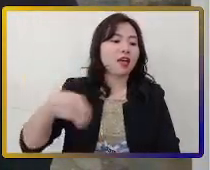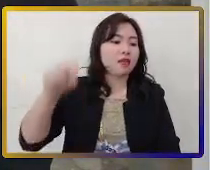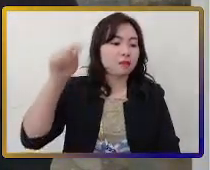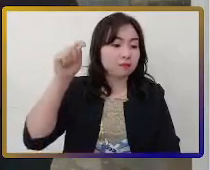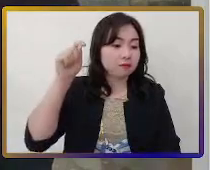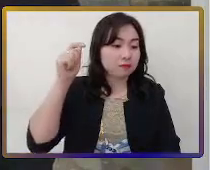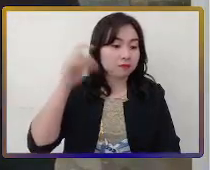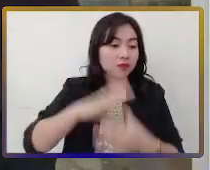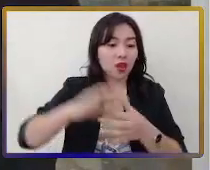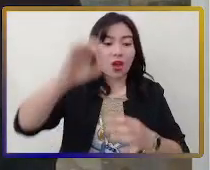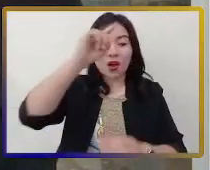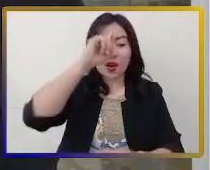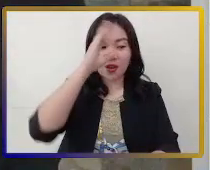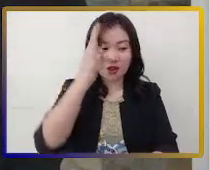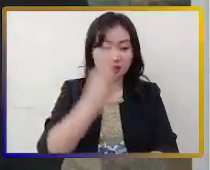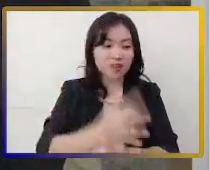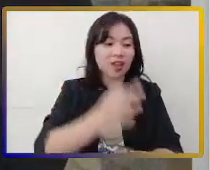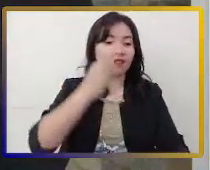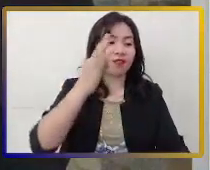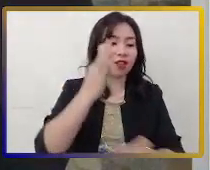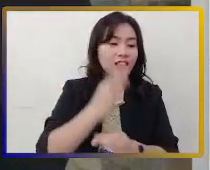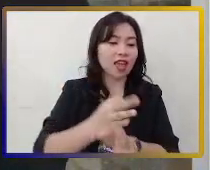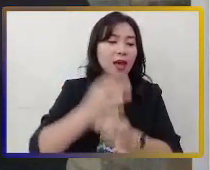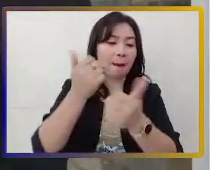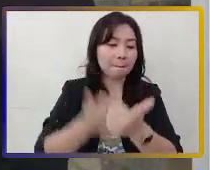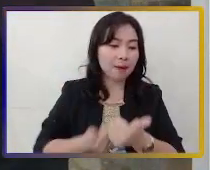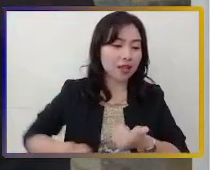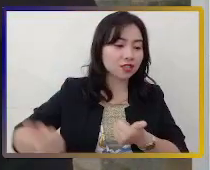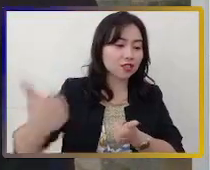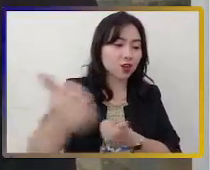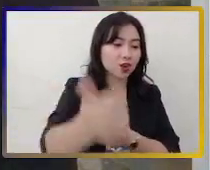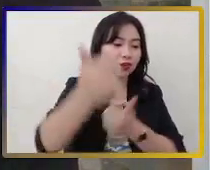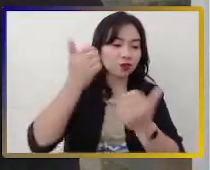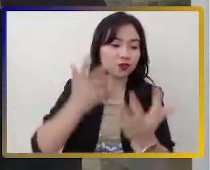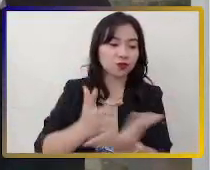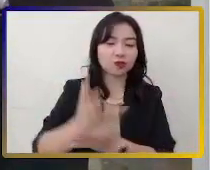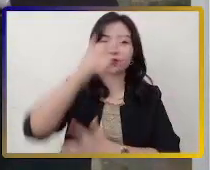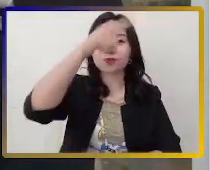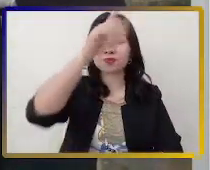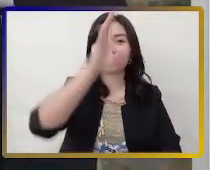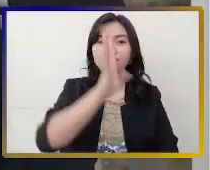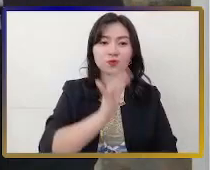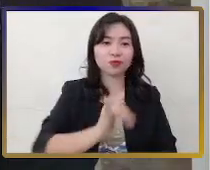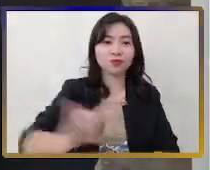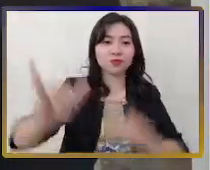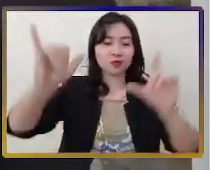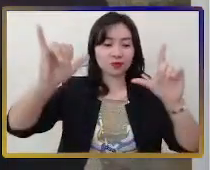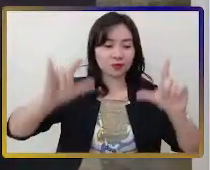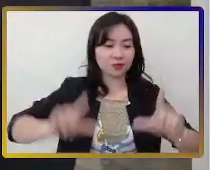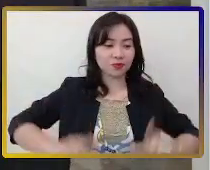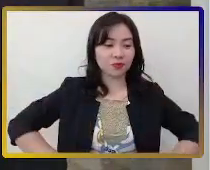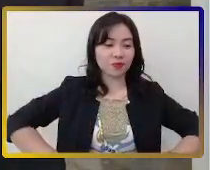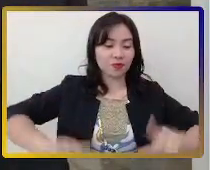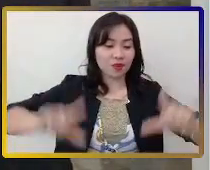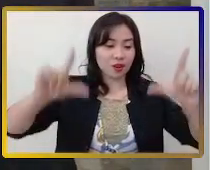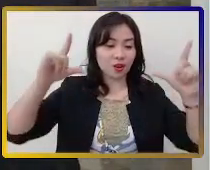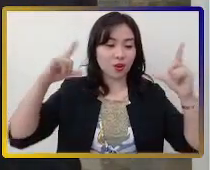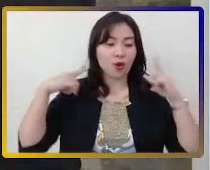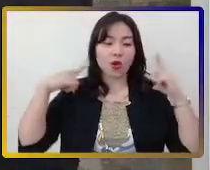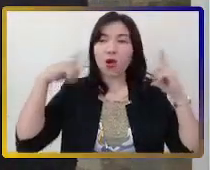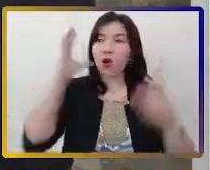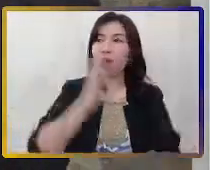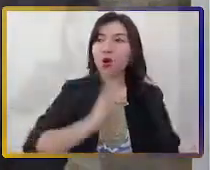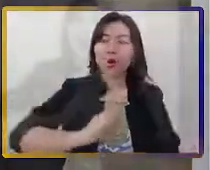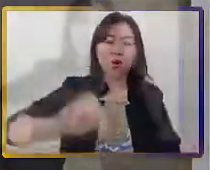the heritage of faithfulness passed on to godly love.